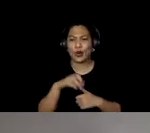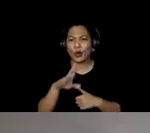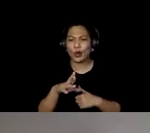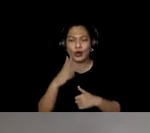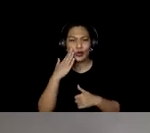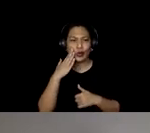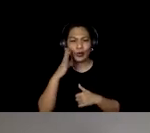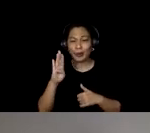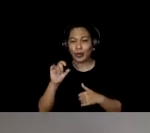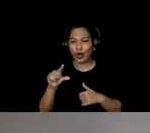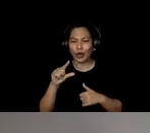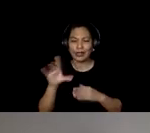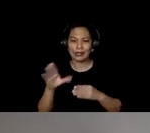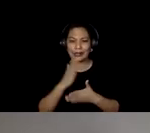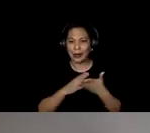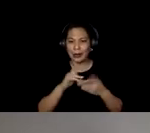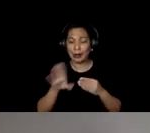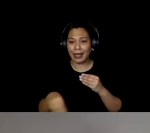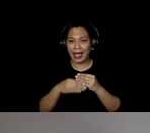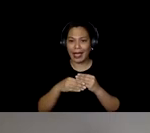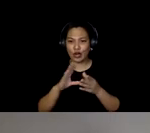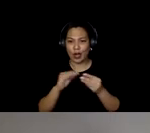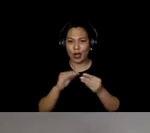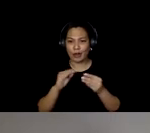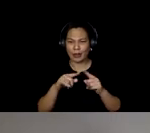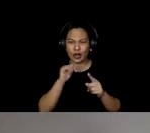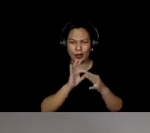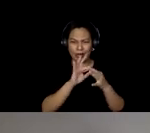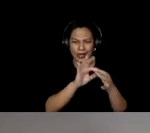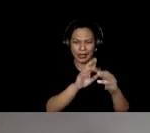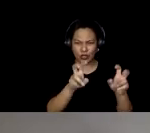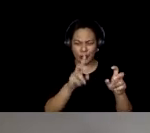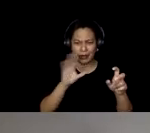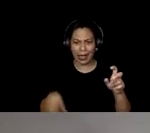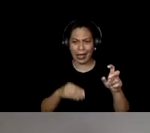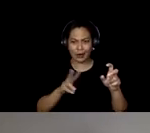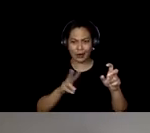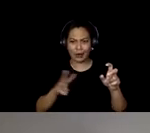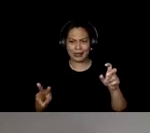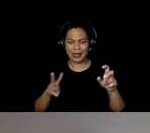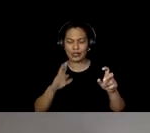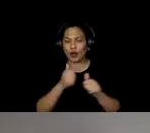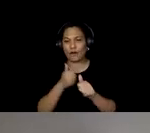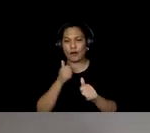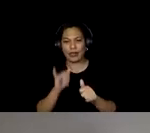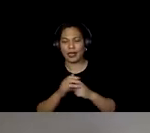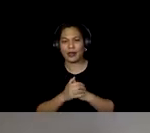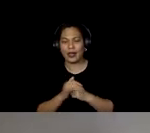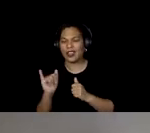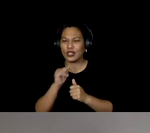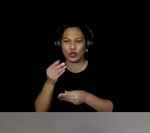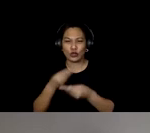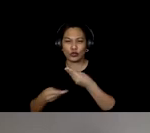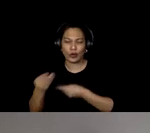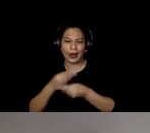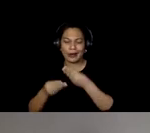the comments and there's people spamming and putting their links in there. Avoid stuff like that. Don't try to trade links with websites that are not relevant